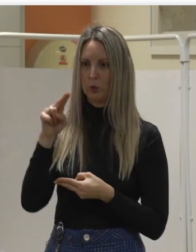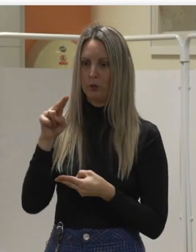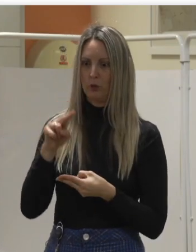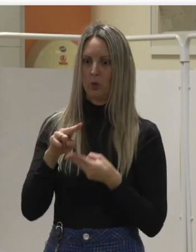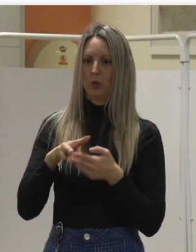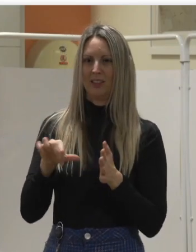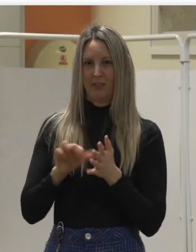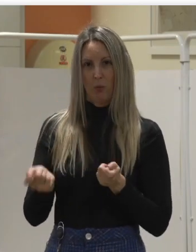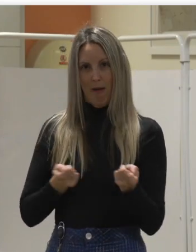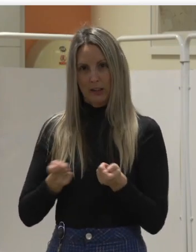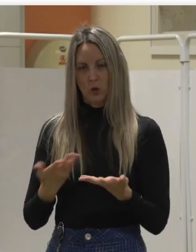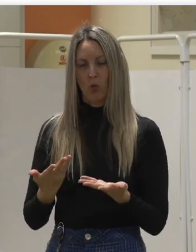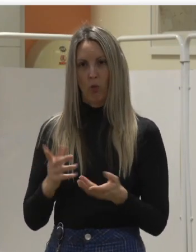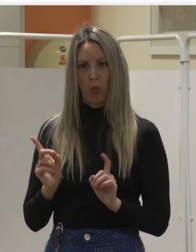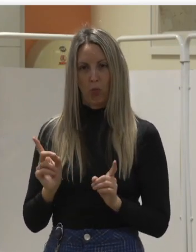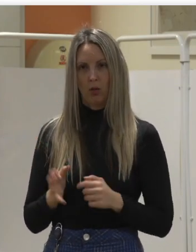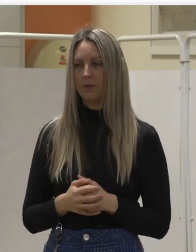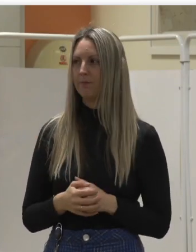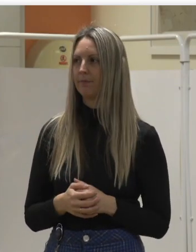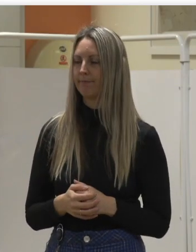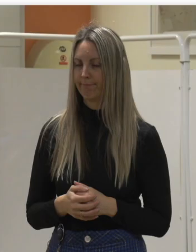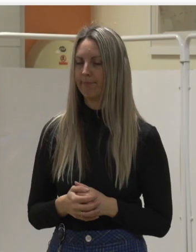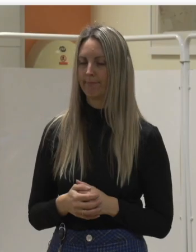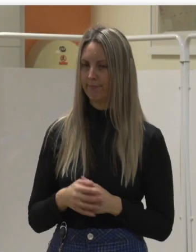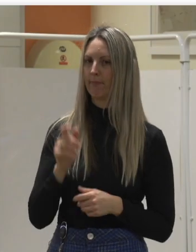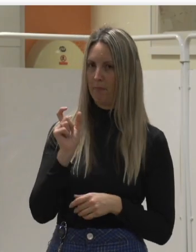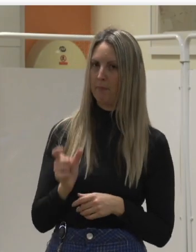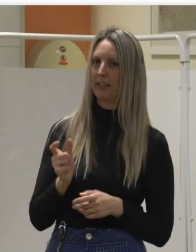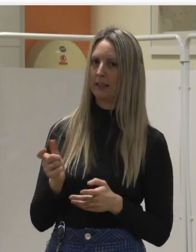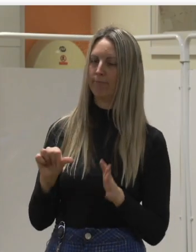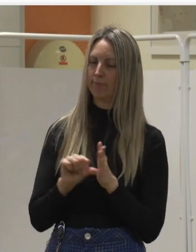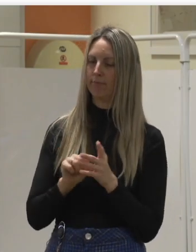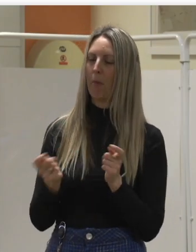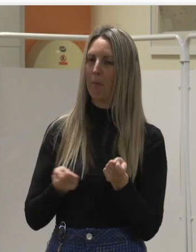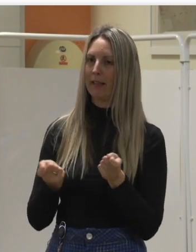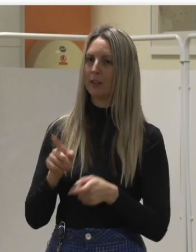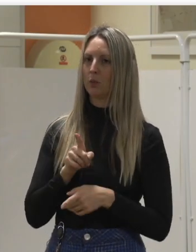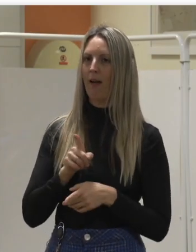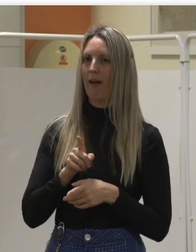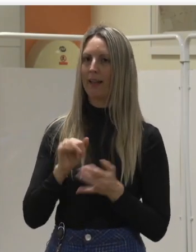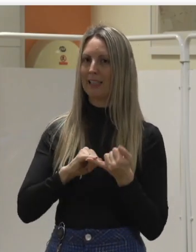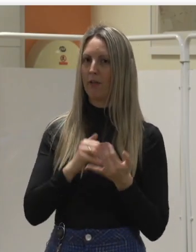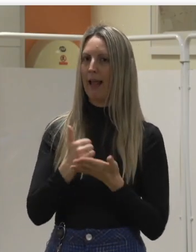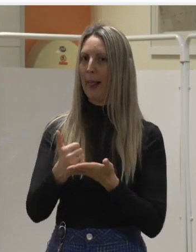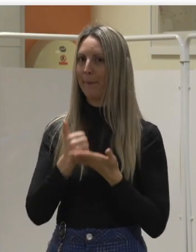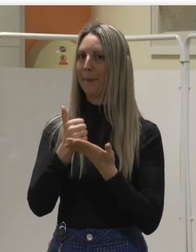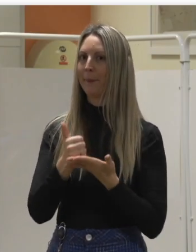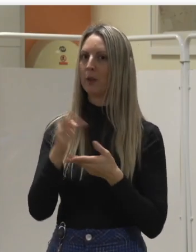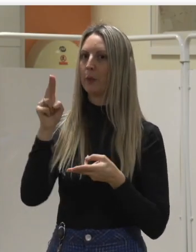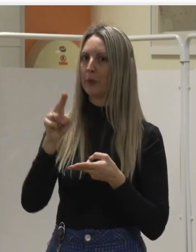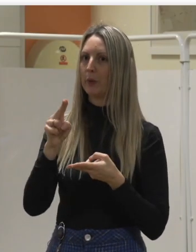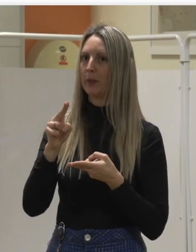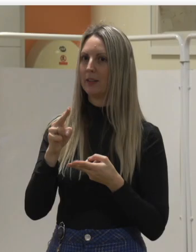find it difficult. That's predominantly because people who are in this age group also have wear and